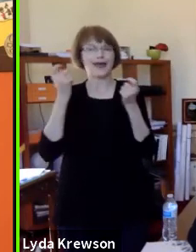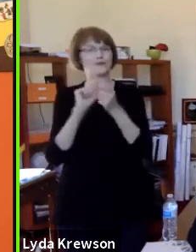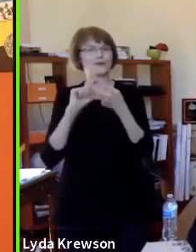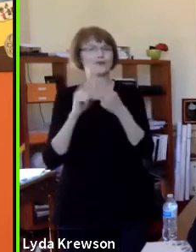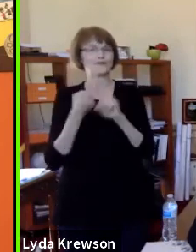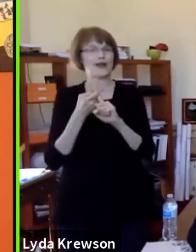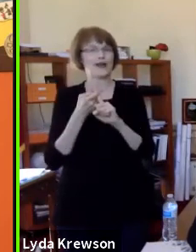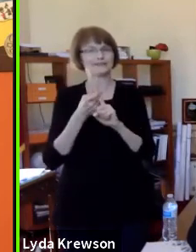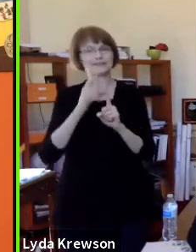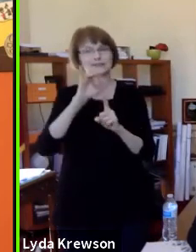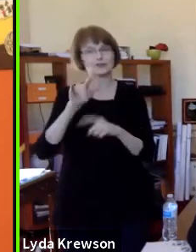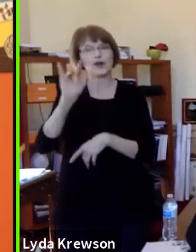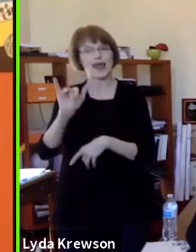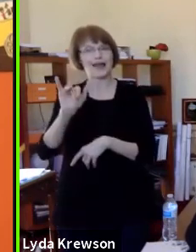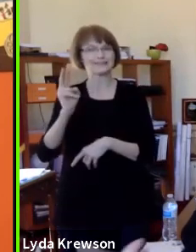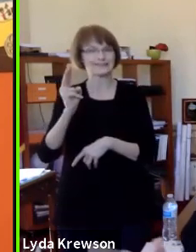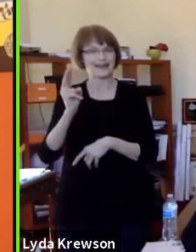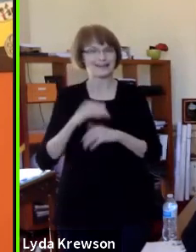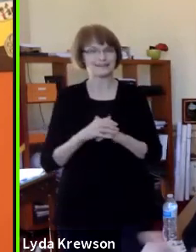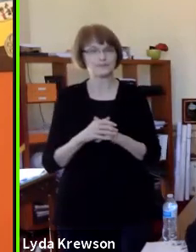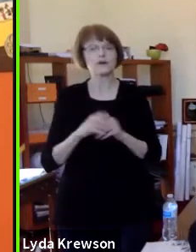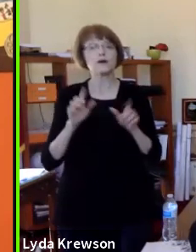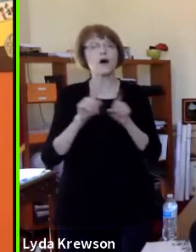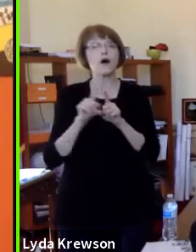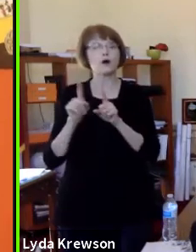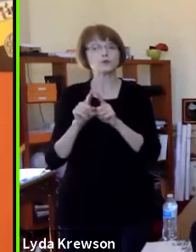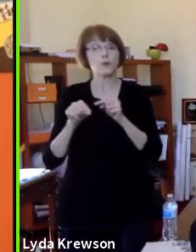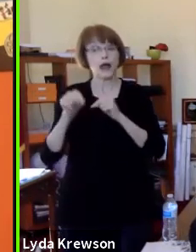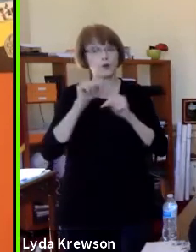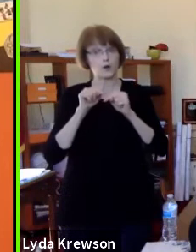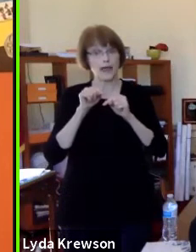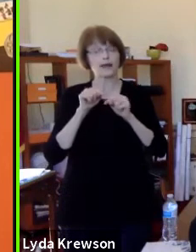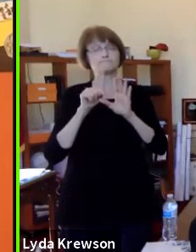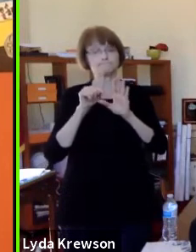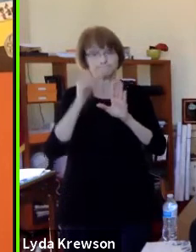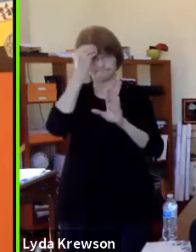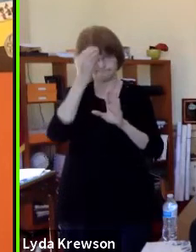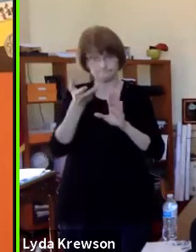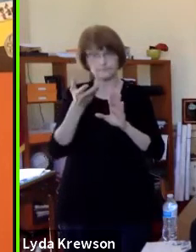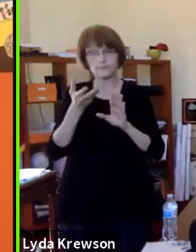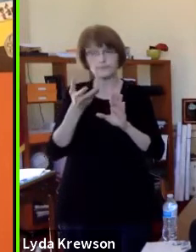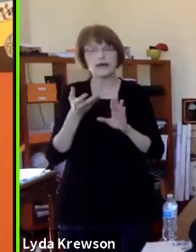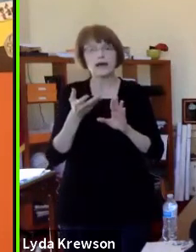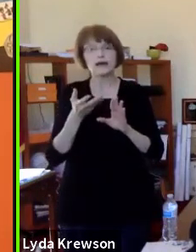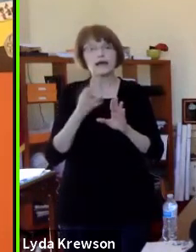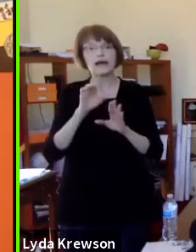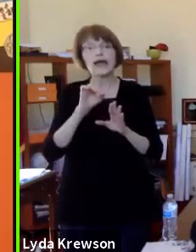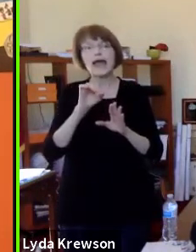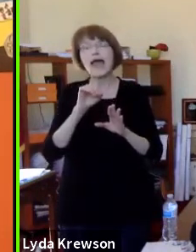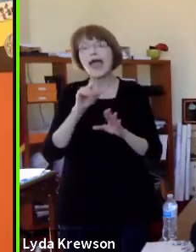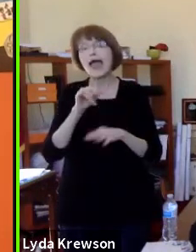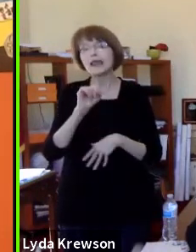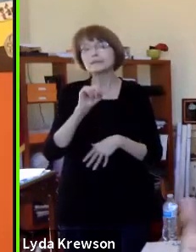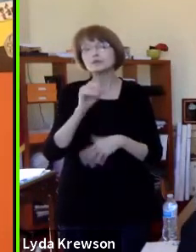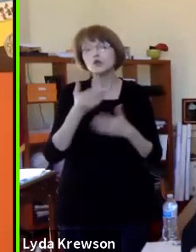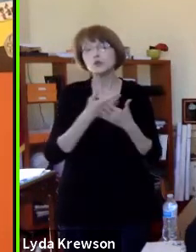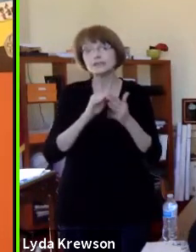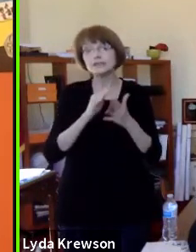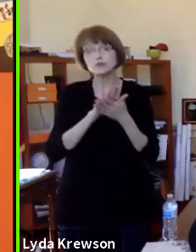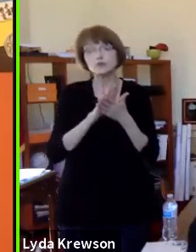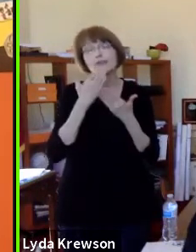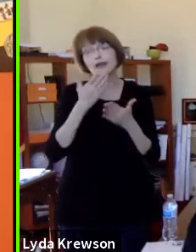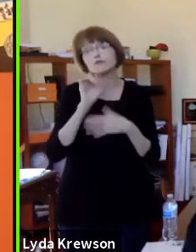friends by July the 2nd. And I also want to go back and say, I don't think I said to Ellis at New City School, thank you for